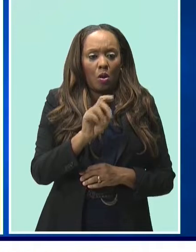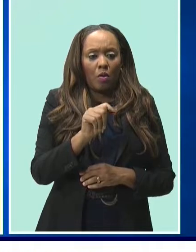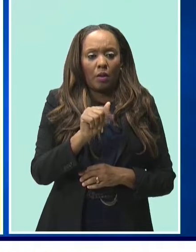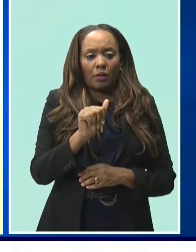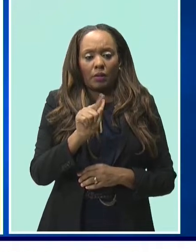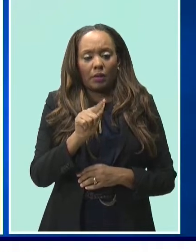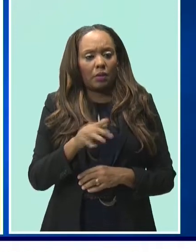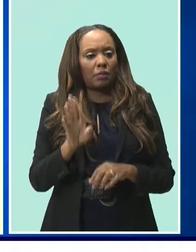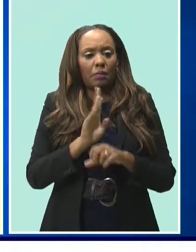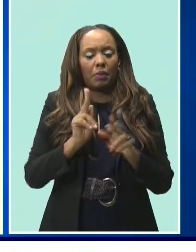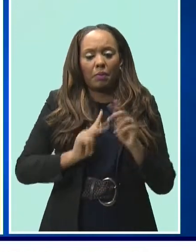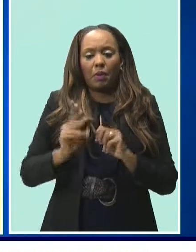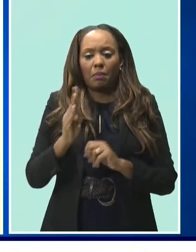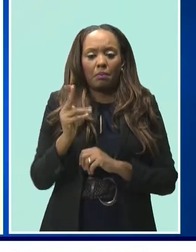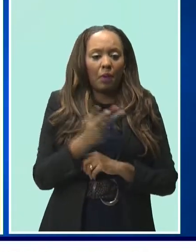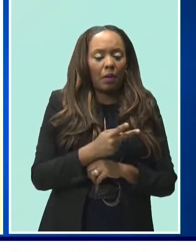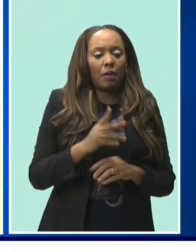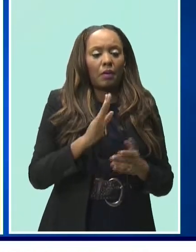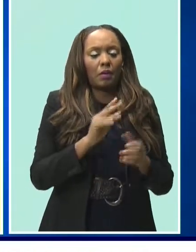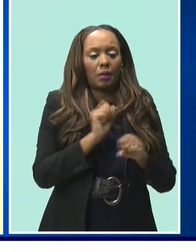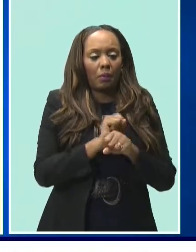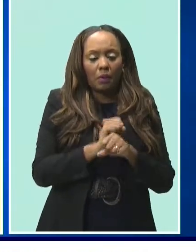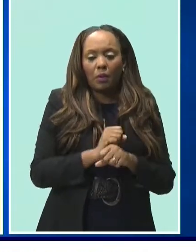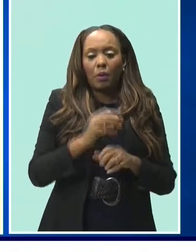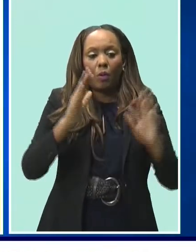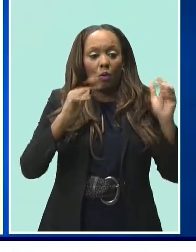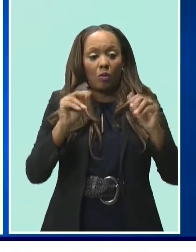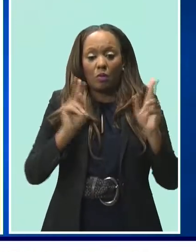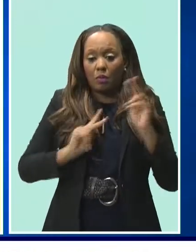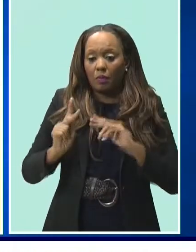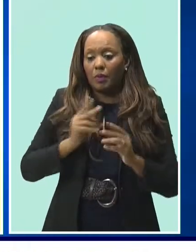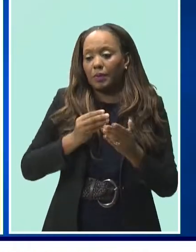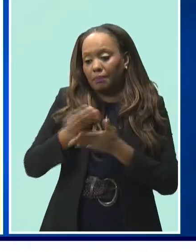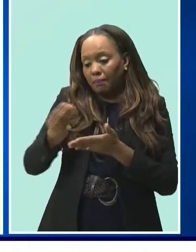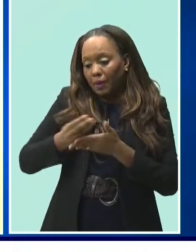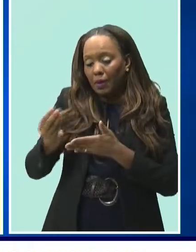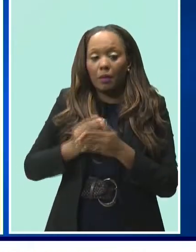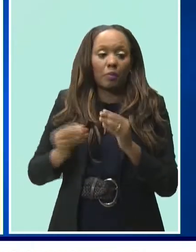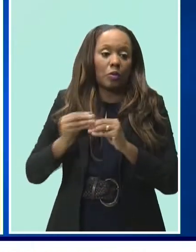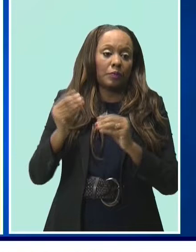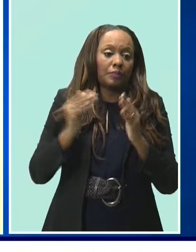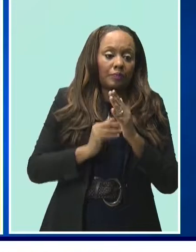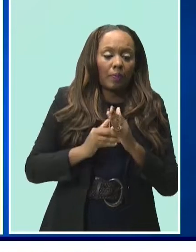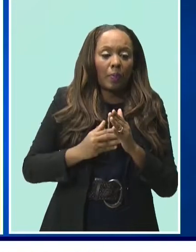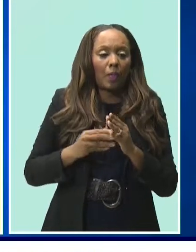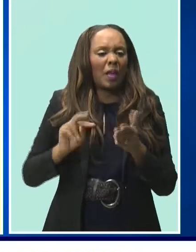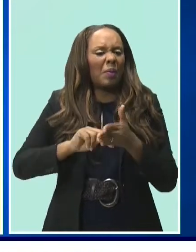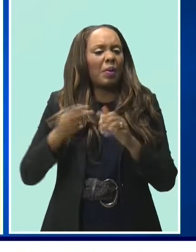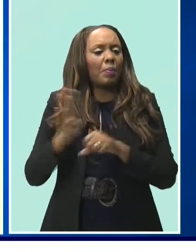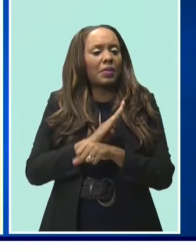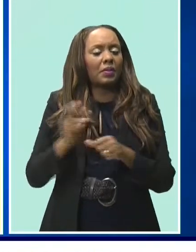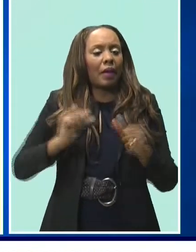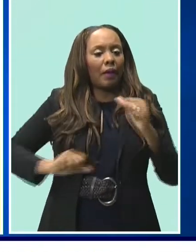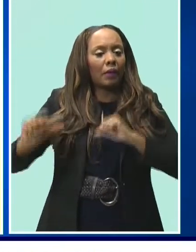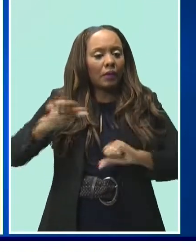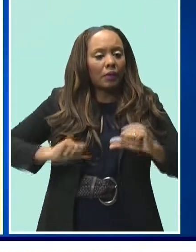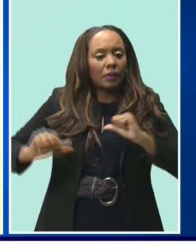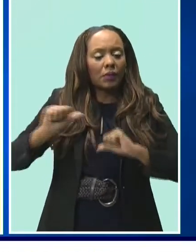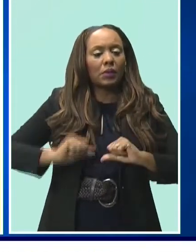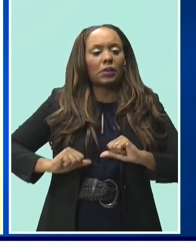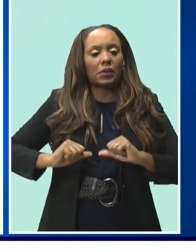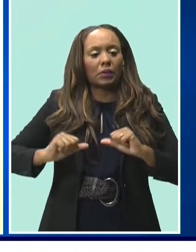work, we will see people with more spendable income, and activity will pick back up. But all around, things have been fairly